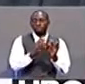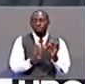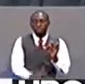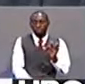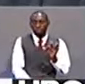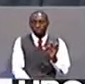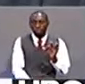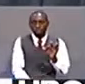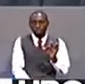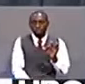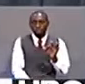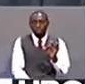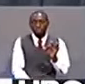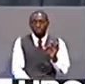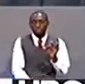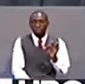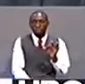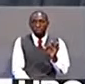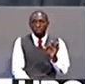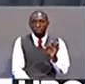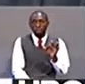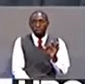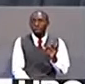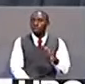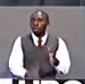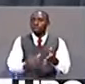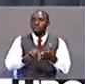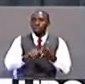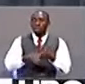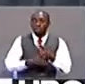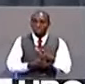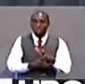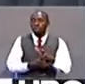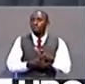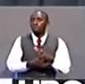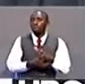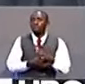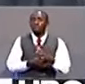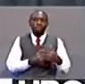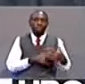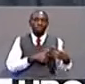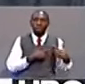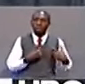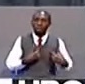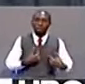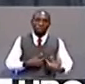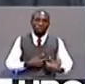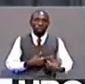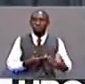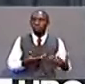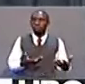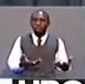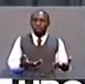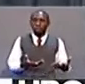of ecumenism has been stressed, and really I wanted to say this